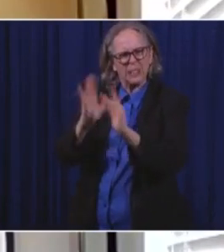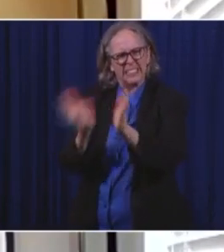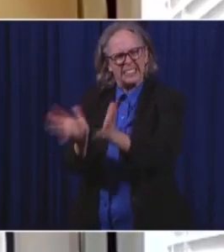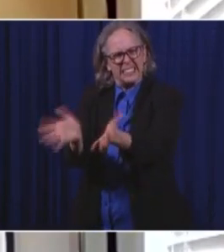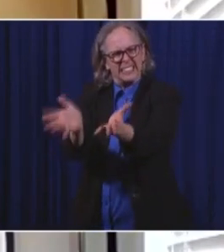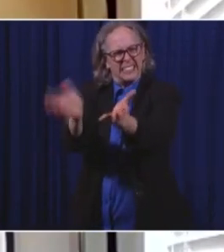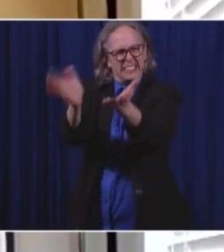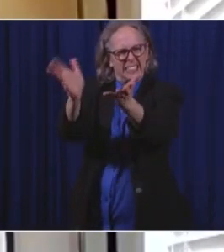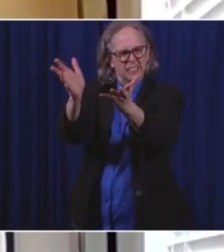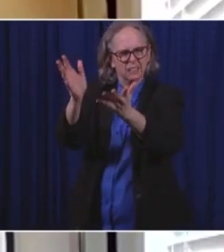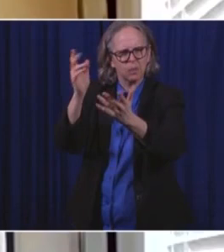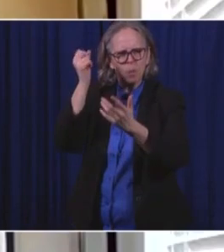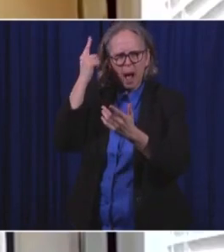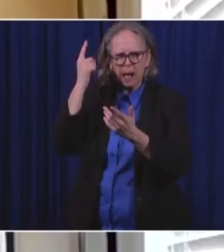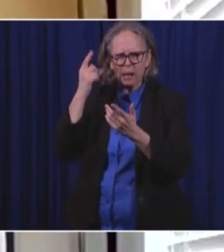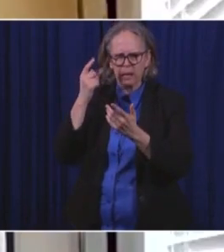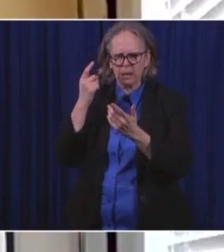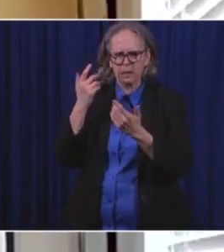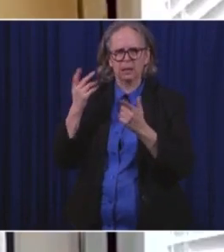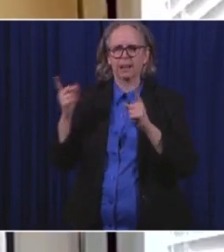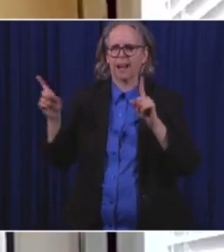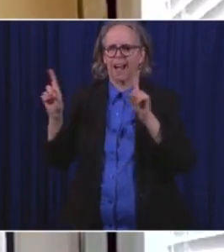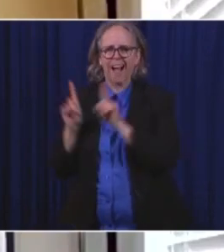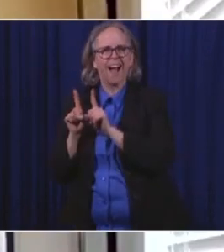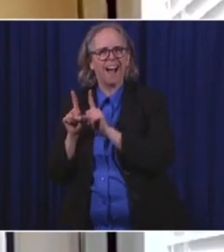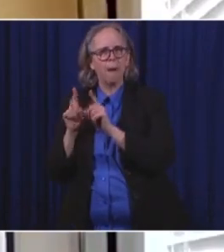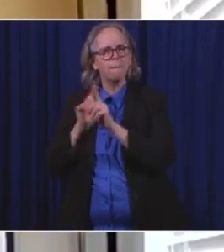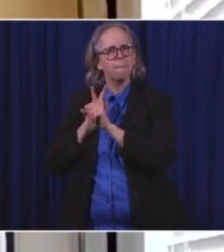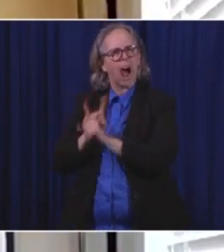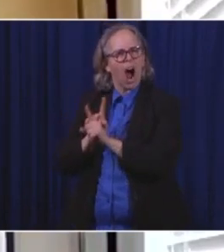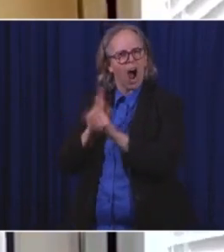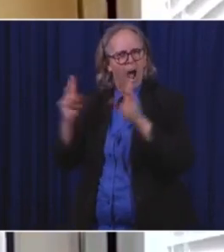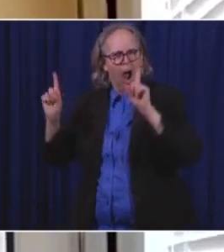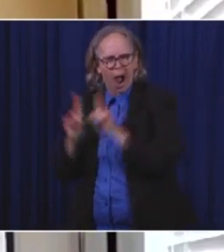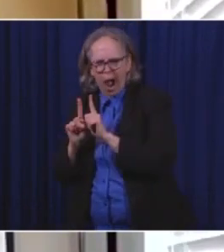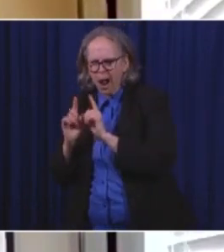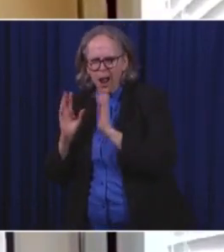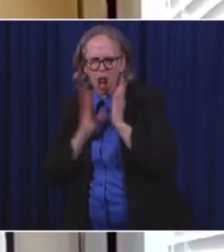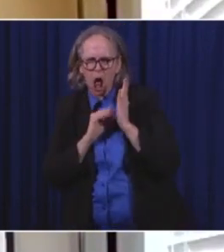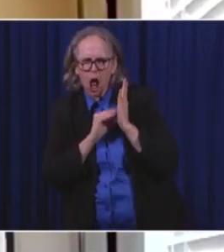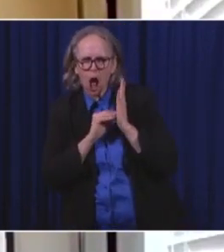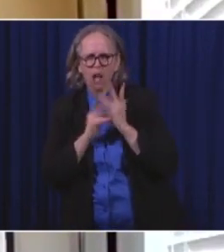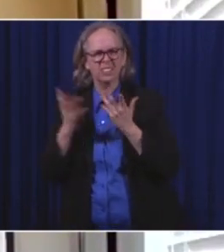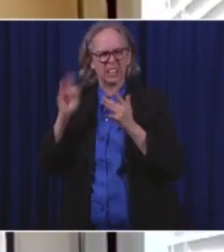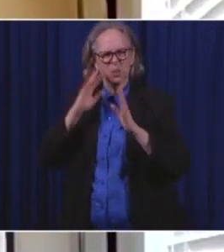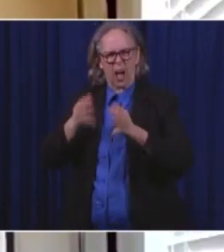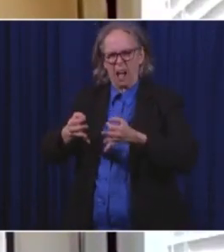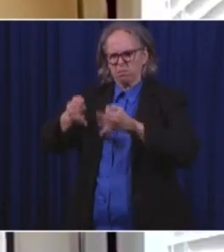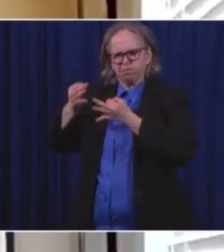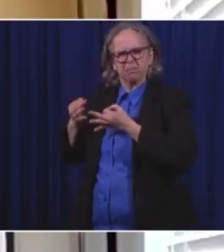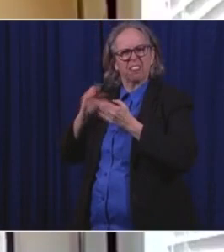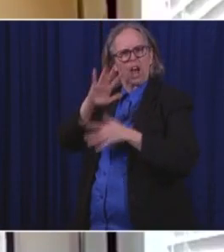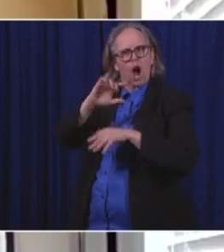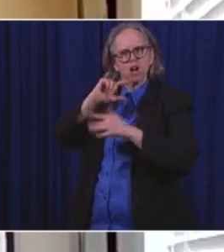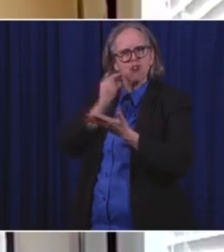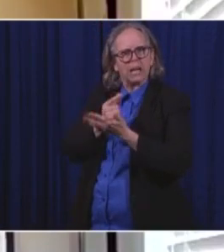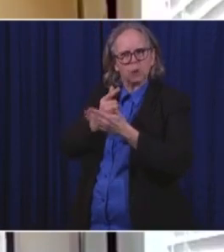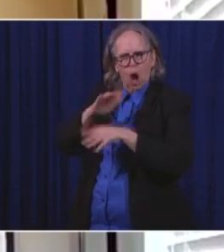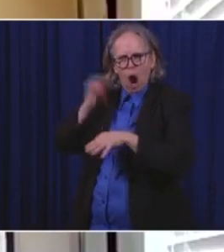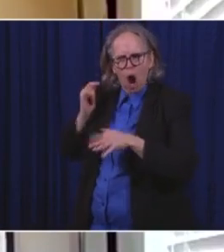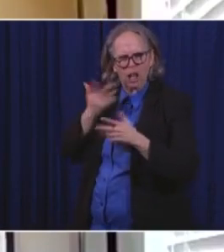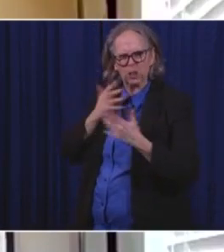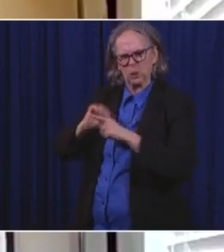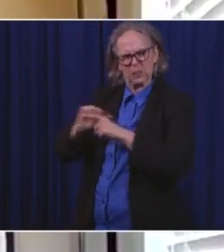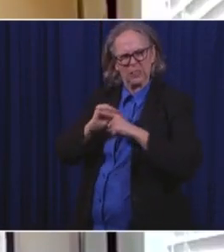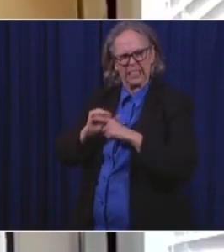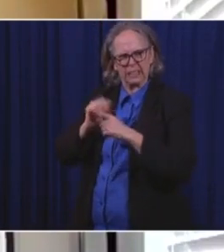orienting healthcare providers at the bedside, cutting time off of that by using some innovative models to